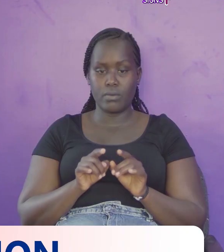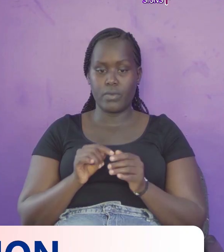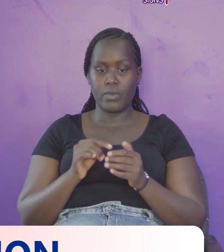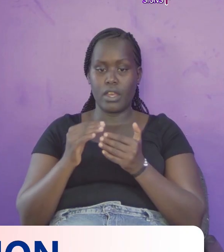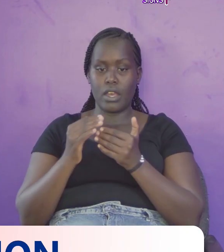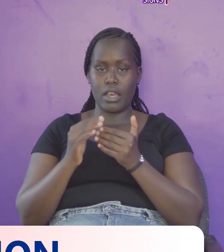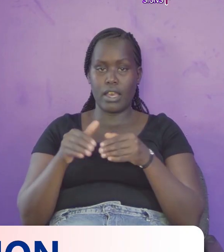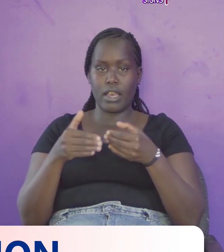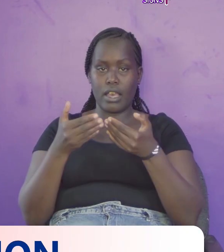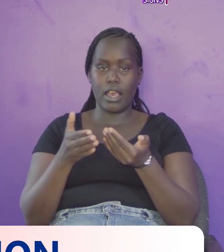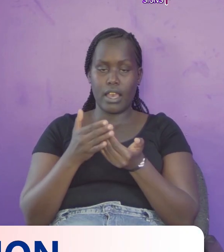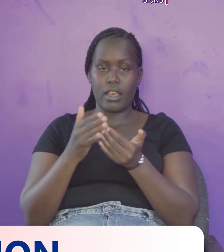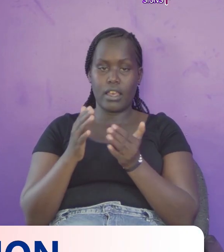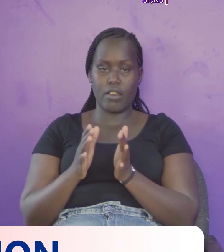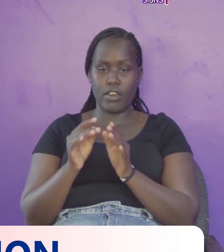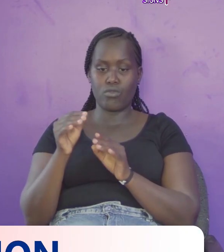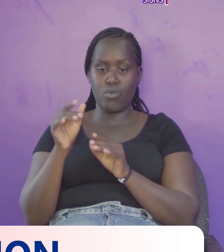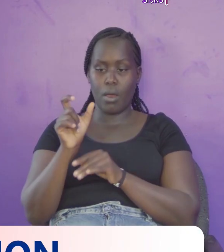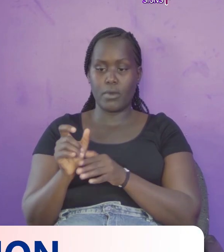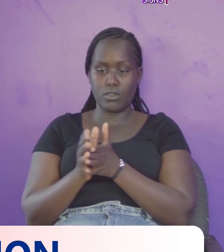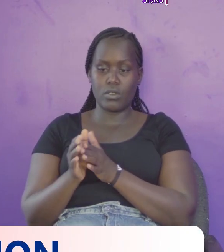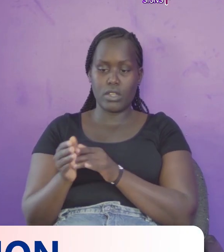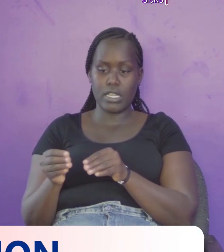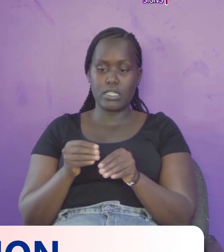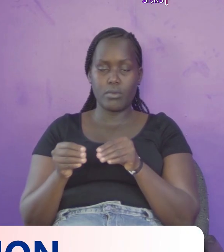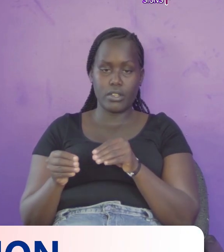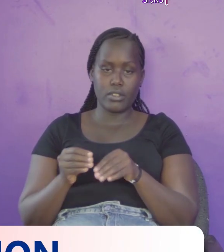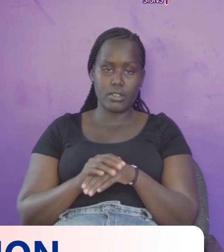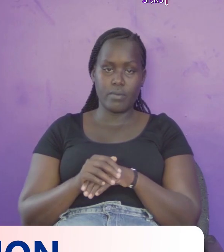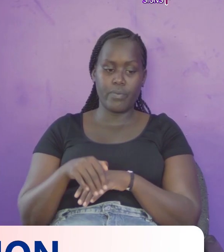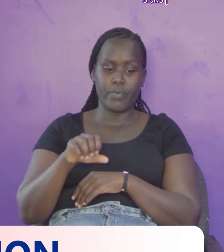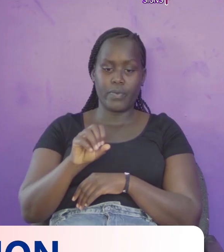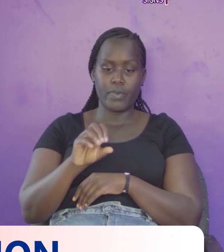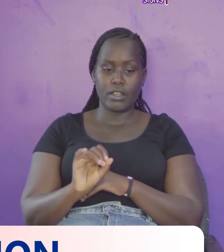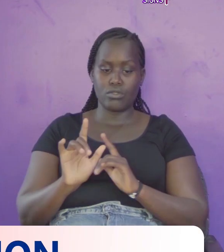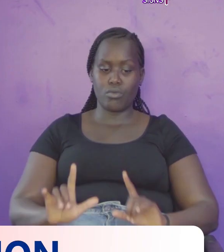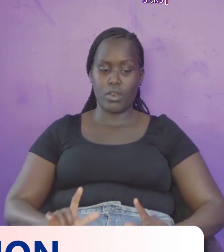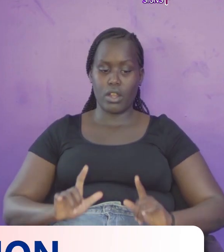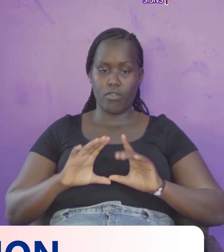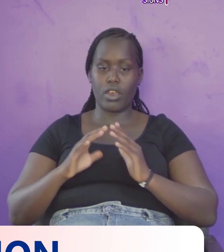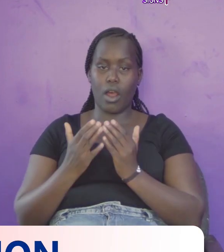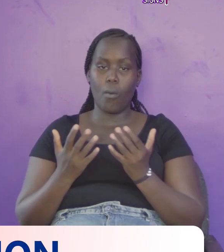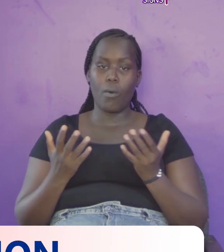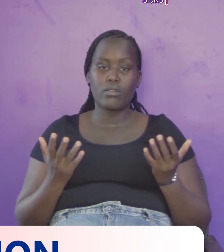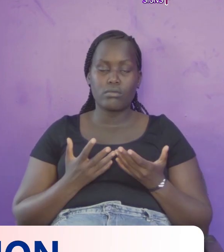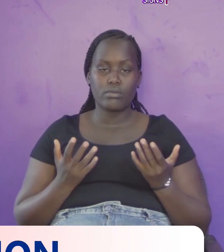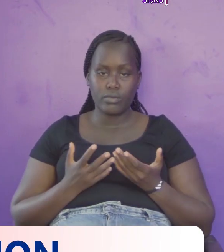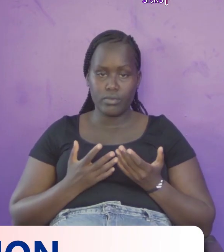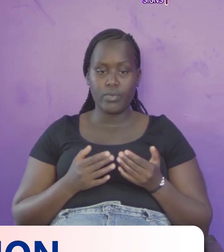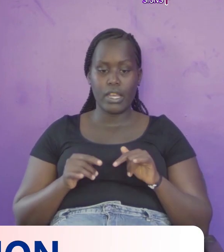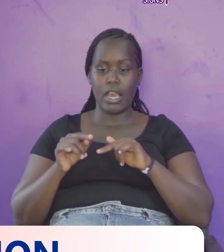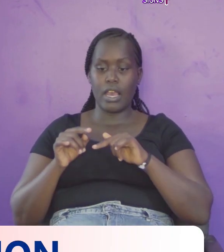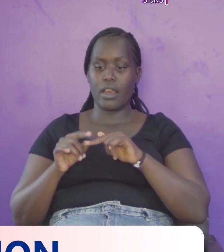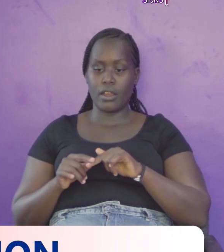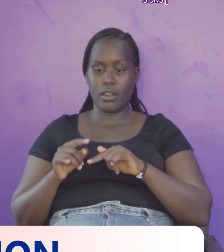caregiver to a person with disability. Yeah. So we are living in a world where we depend on